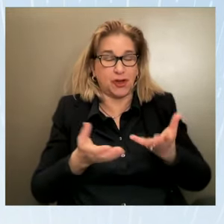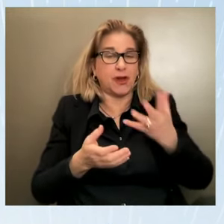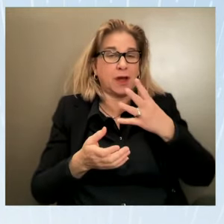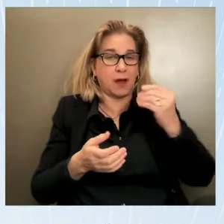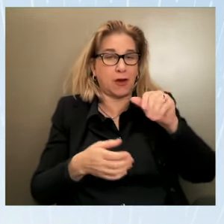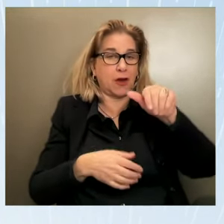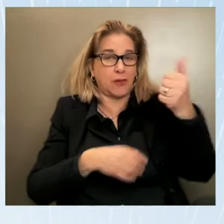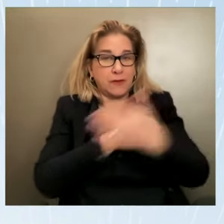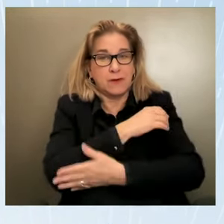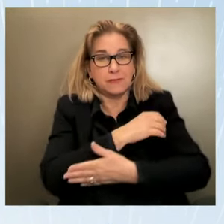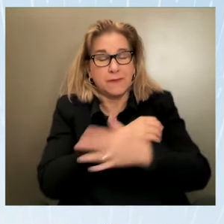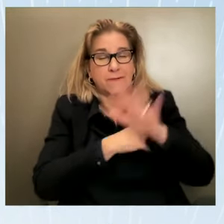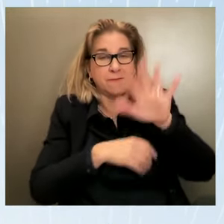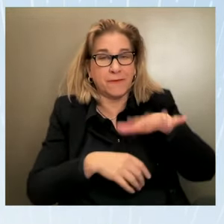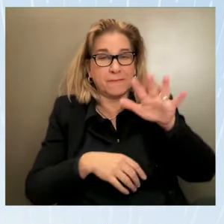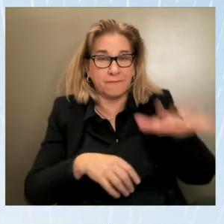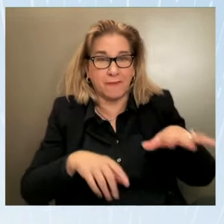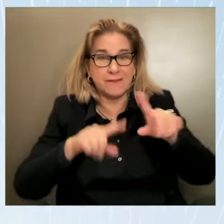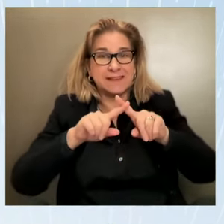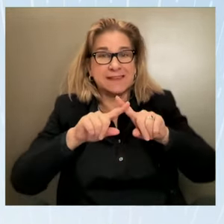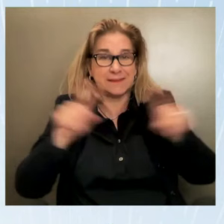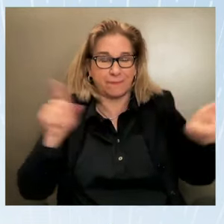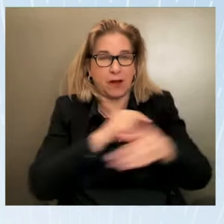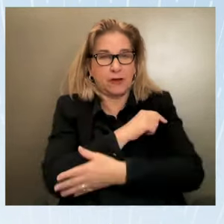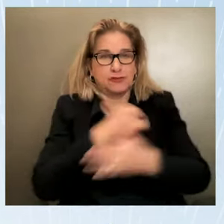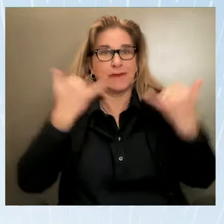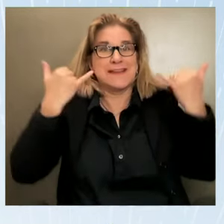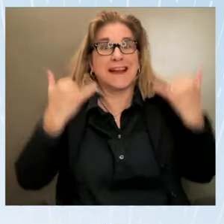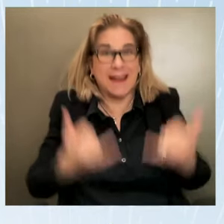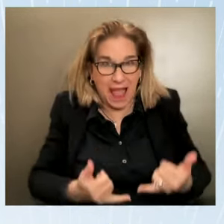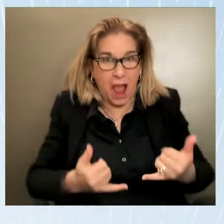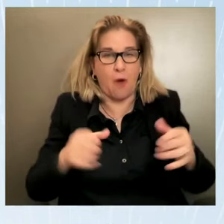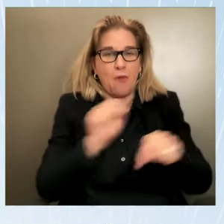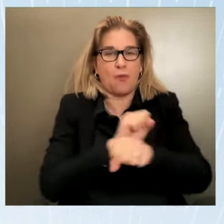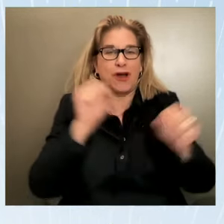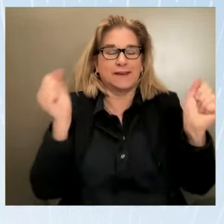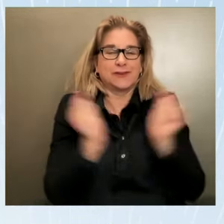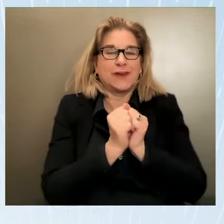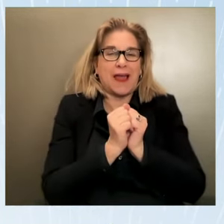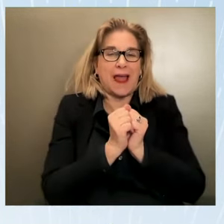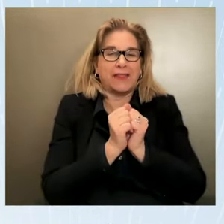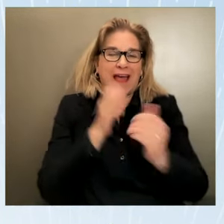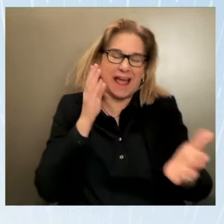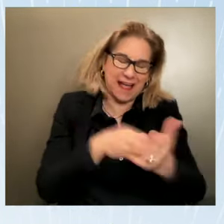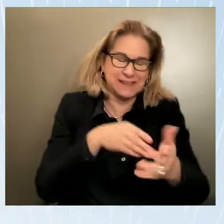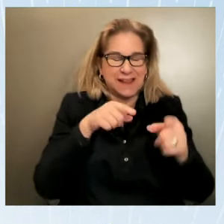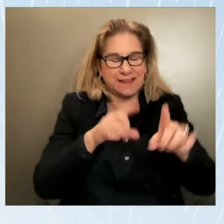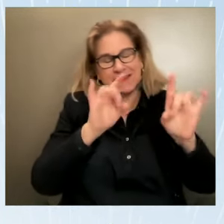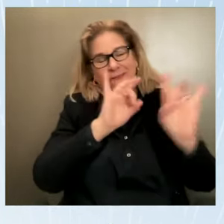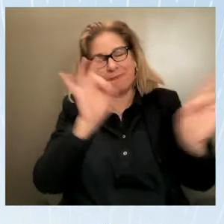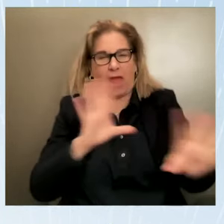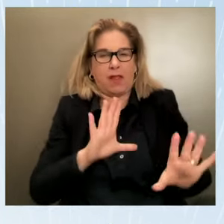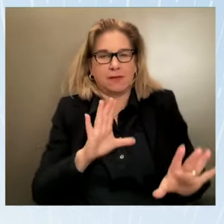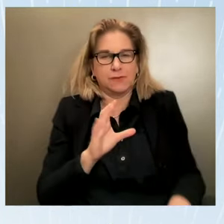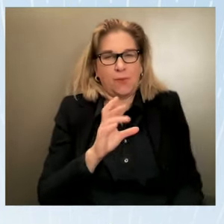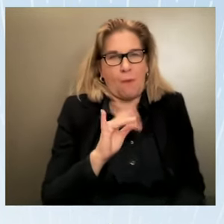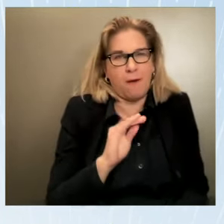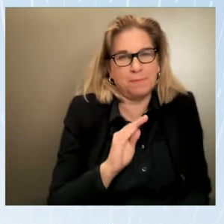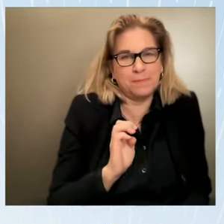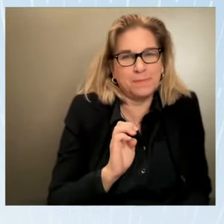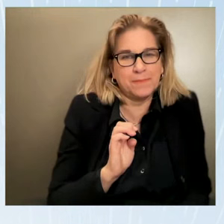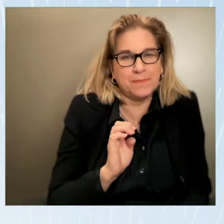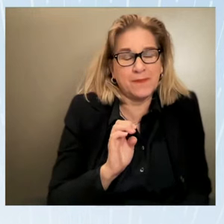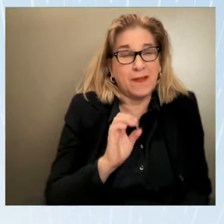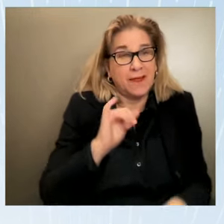Against Children International Task Force to make sure that these dangerous criminals can't hide outside our borders, which